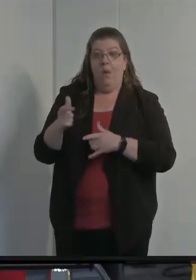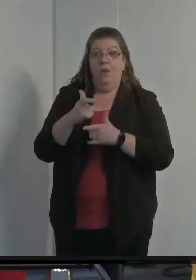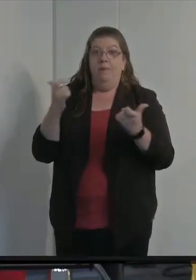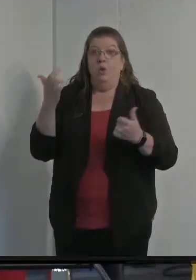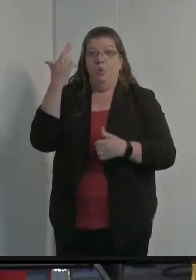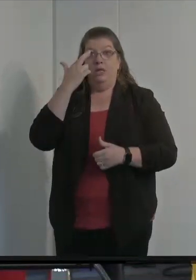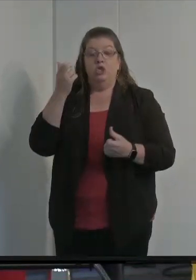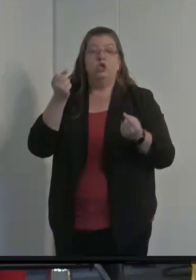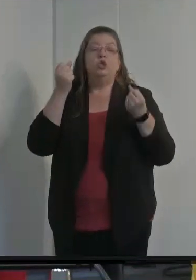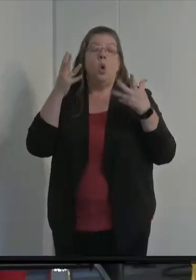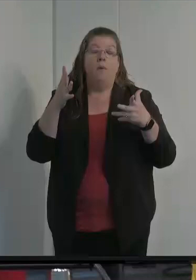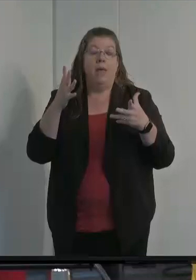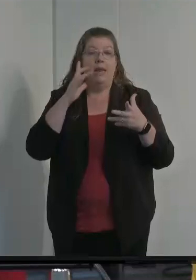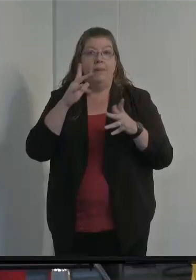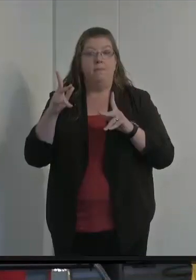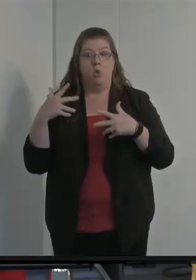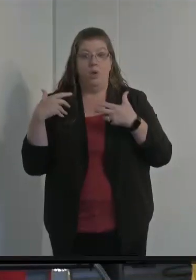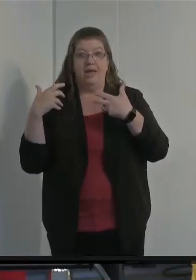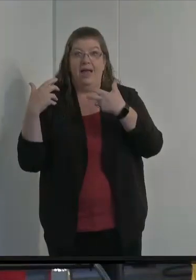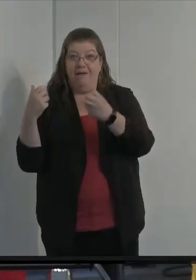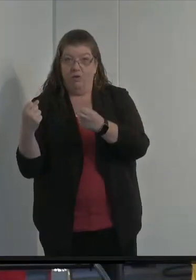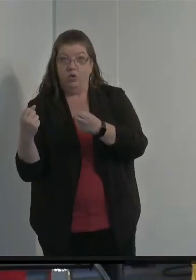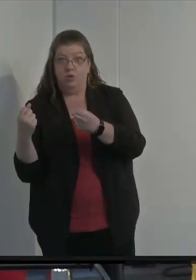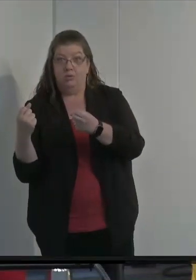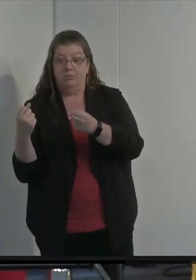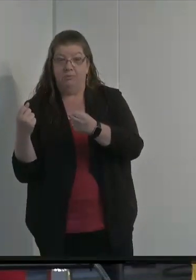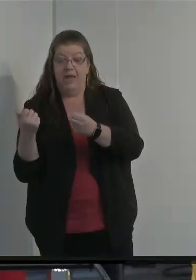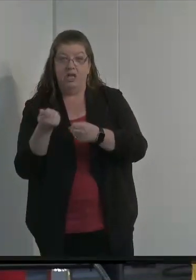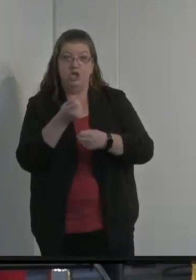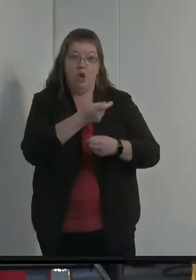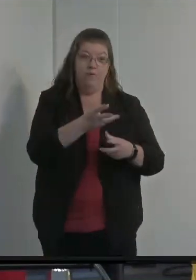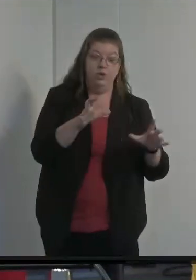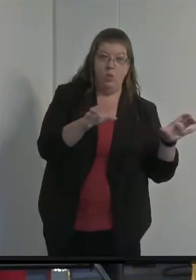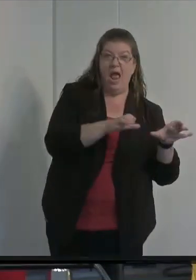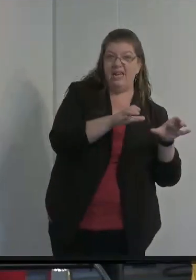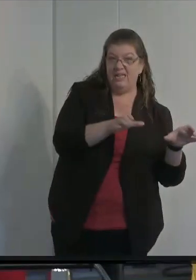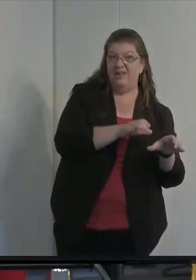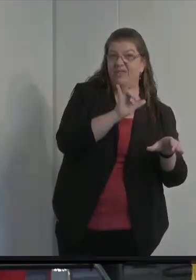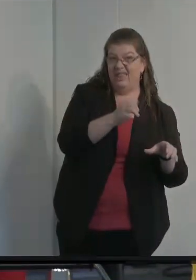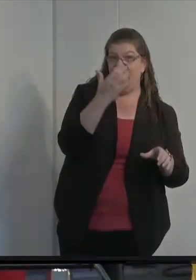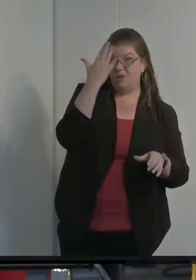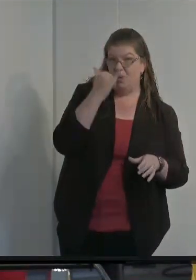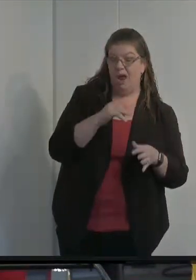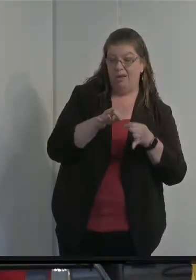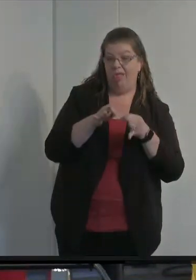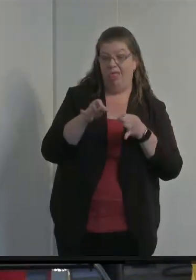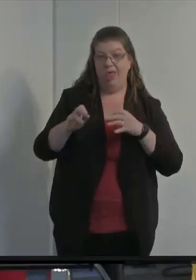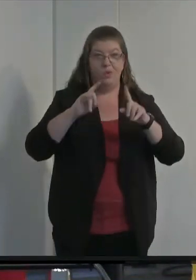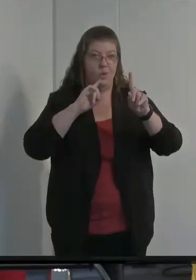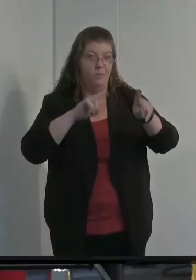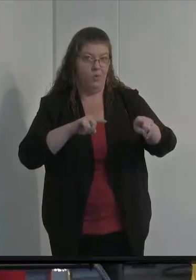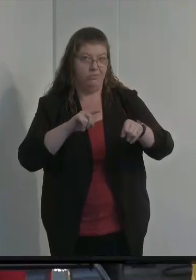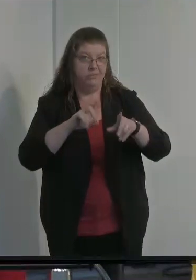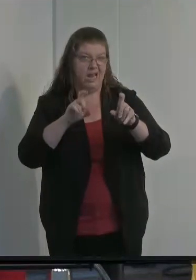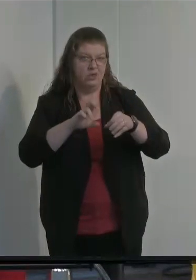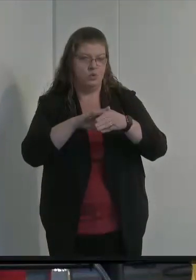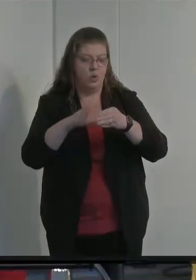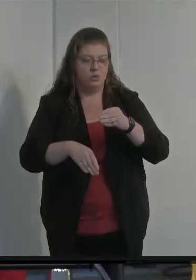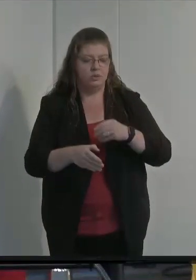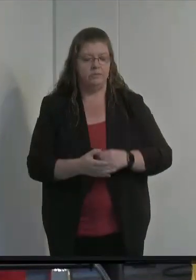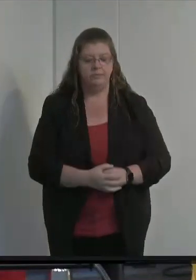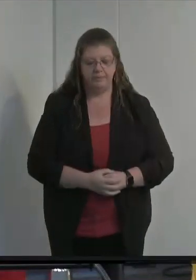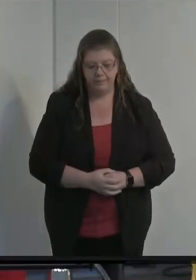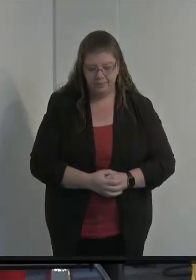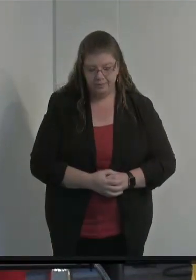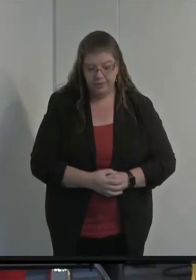see so many cases recovered and so few active cases reported. The California Department